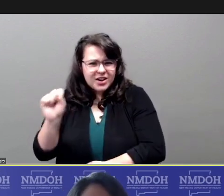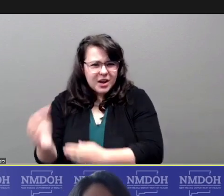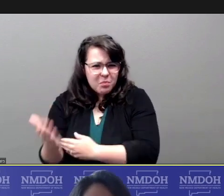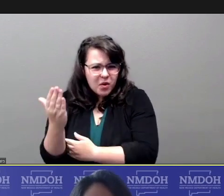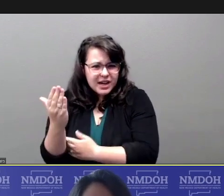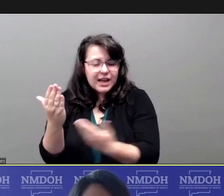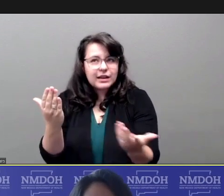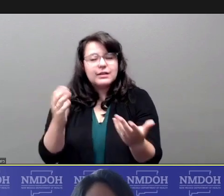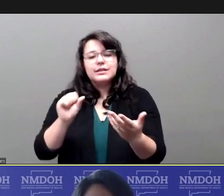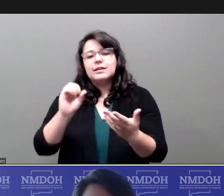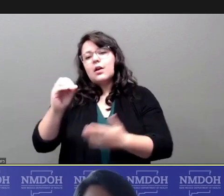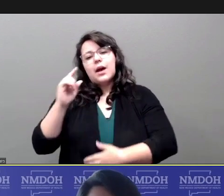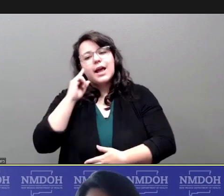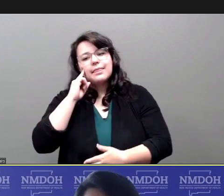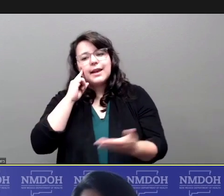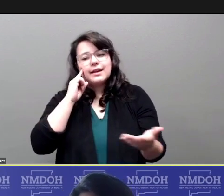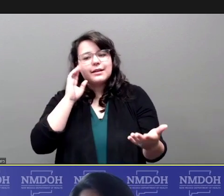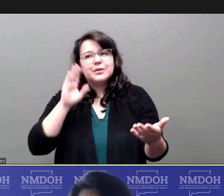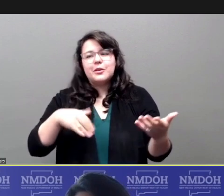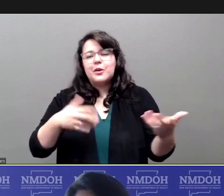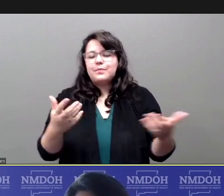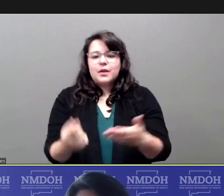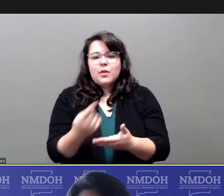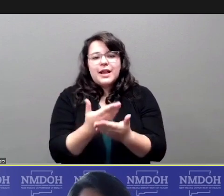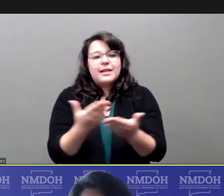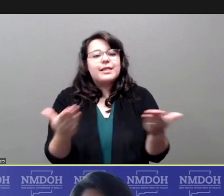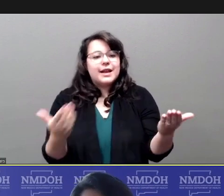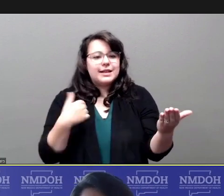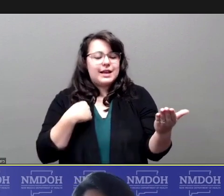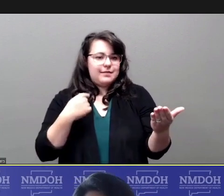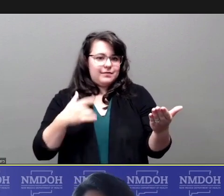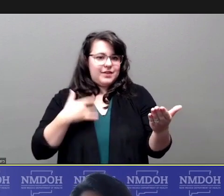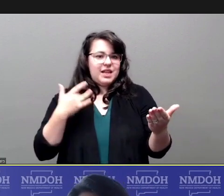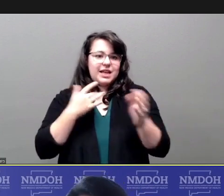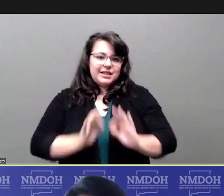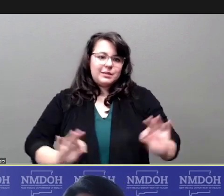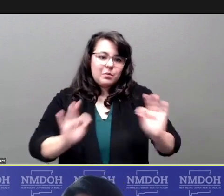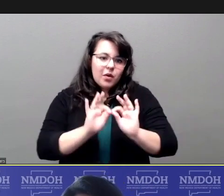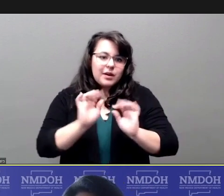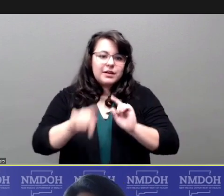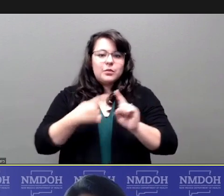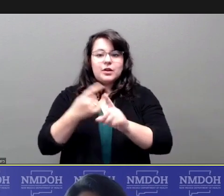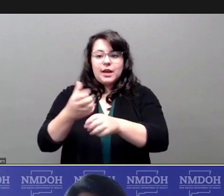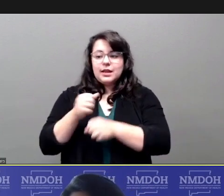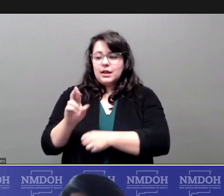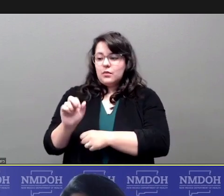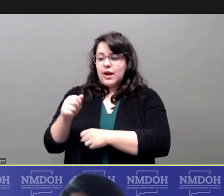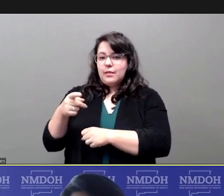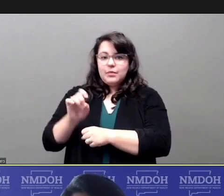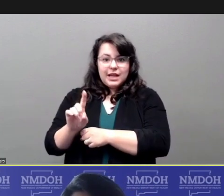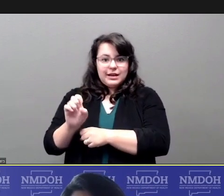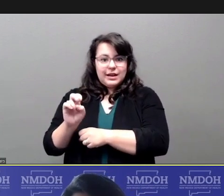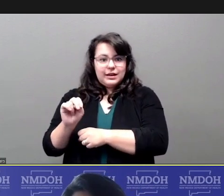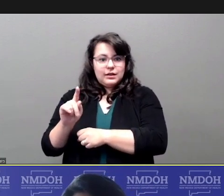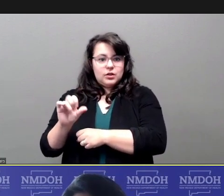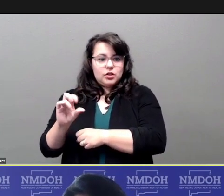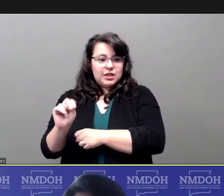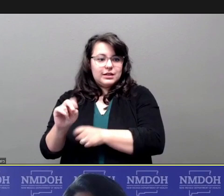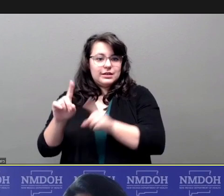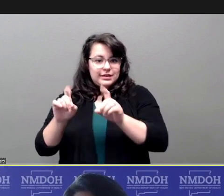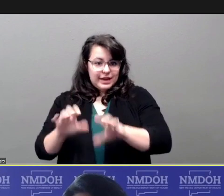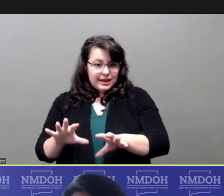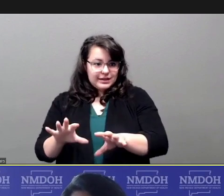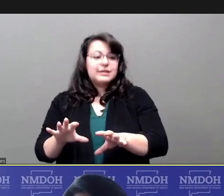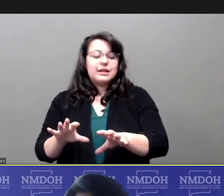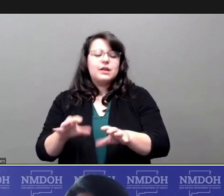So I think, one of the things that I think is important is that, when you get the rapid antigen test, you actually often get that